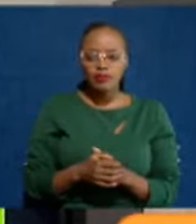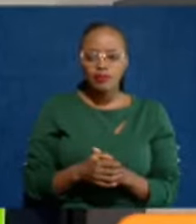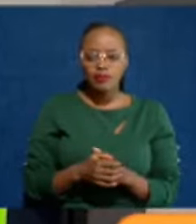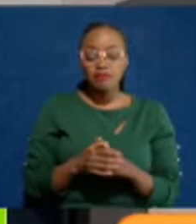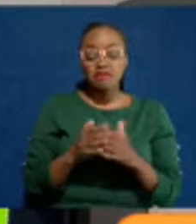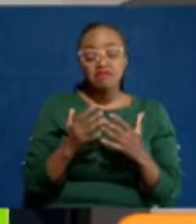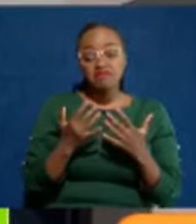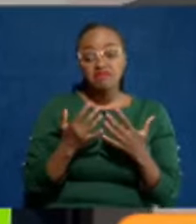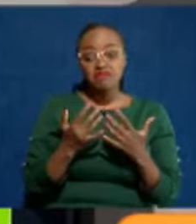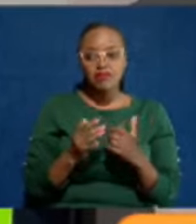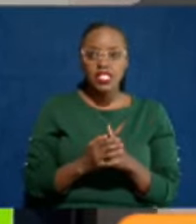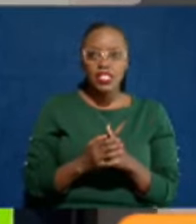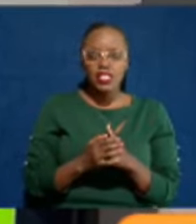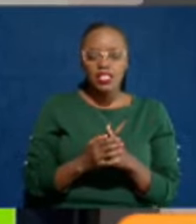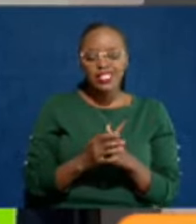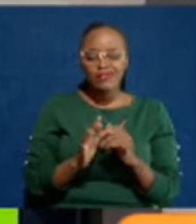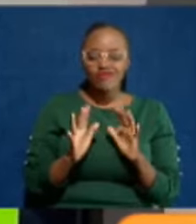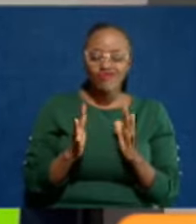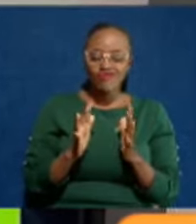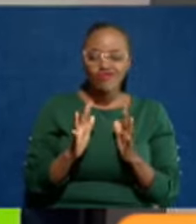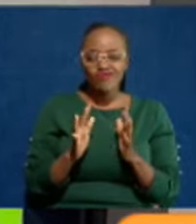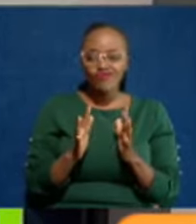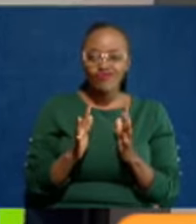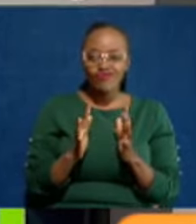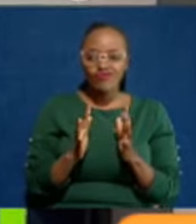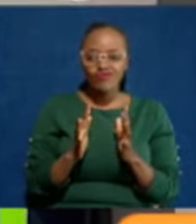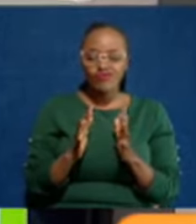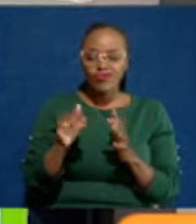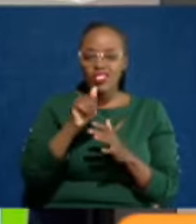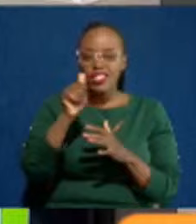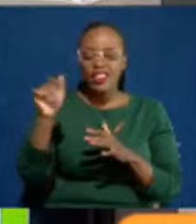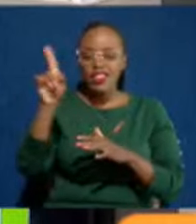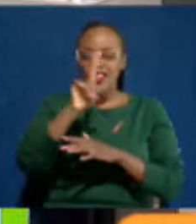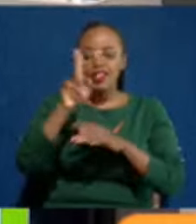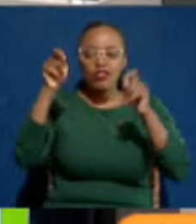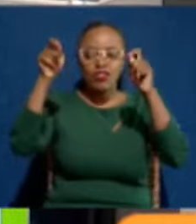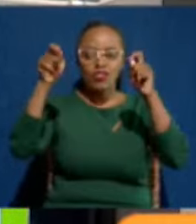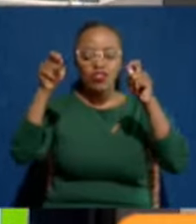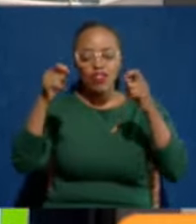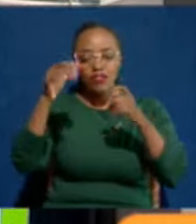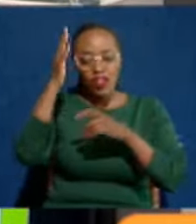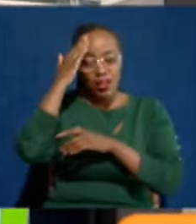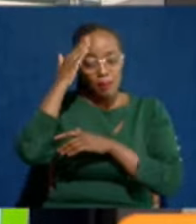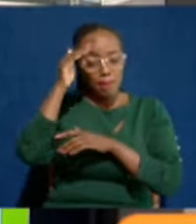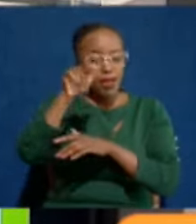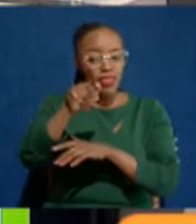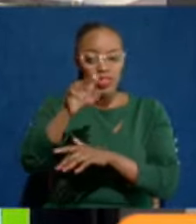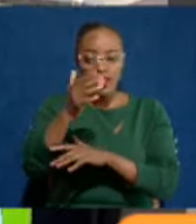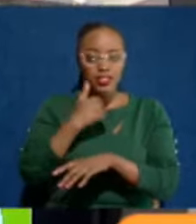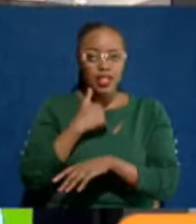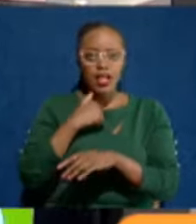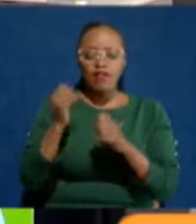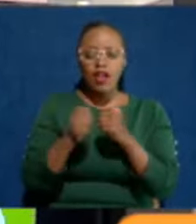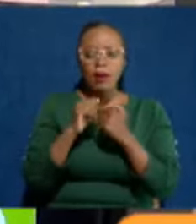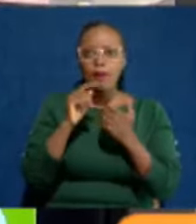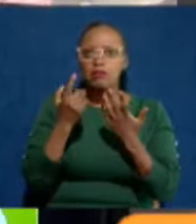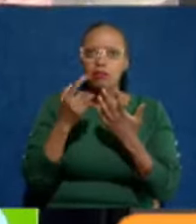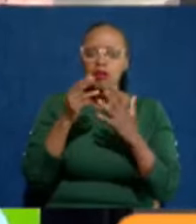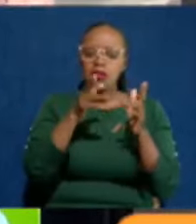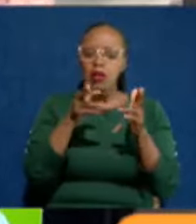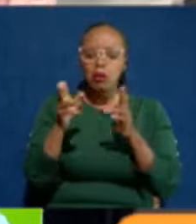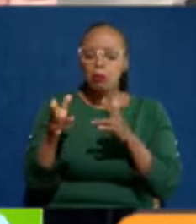Well, it's another day of protests. Remember, this has been the